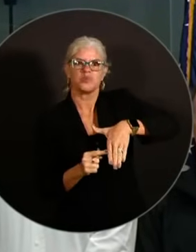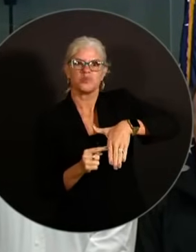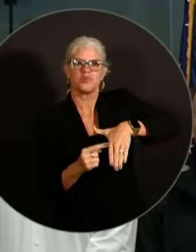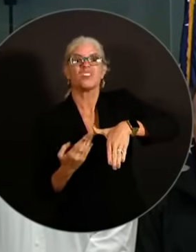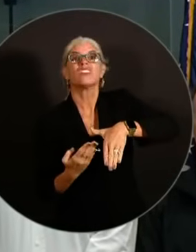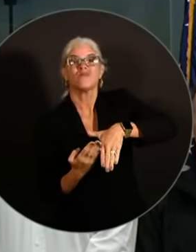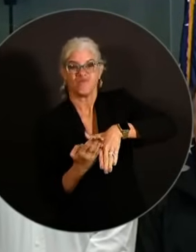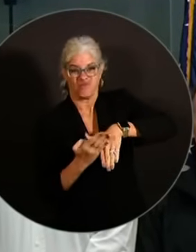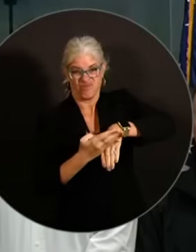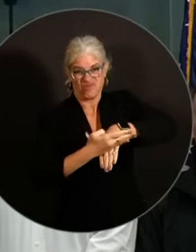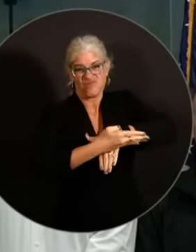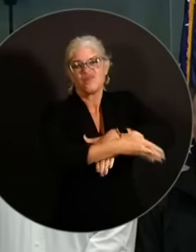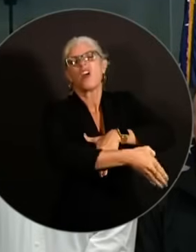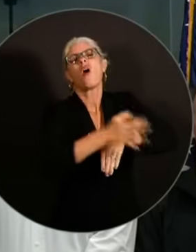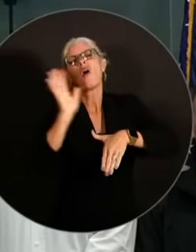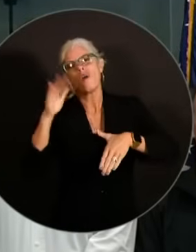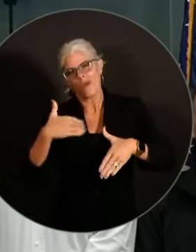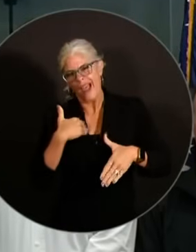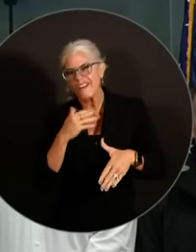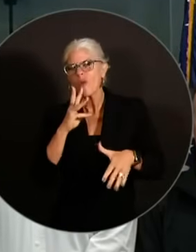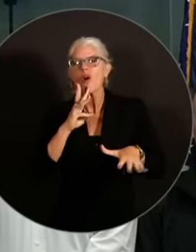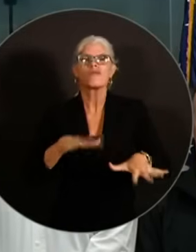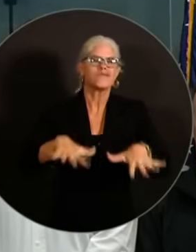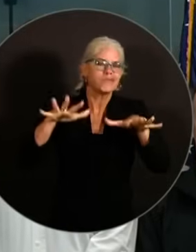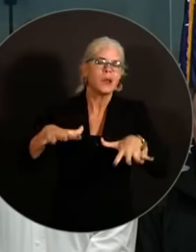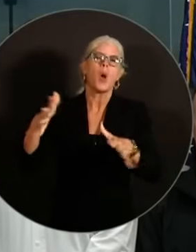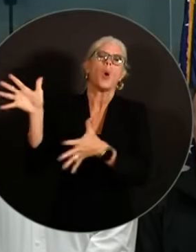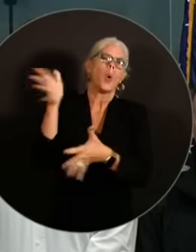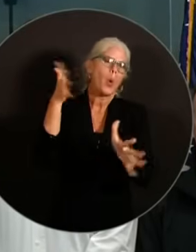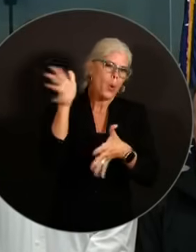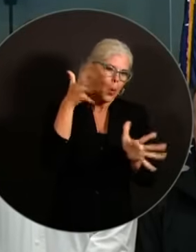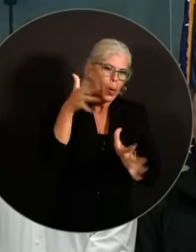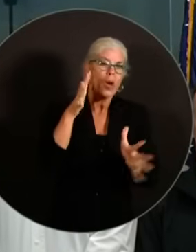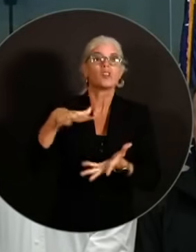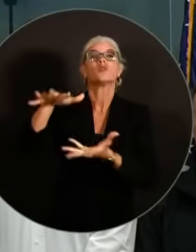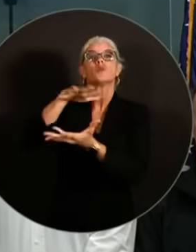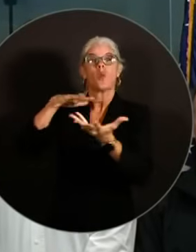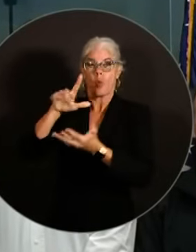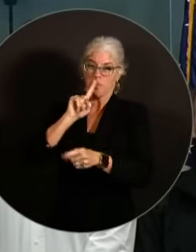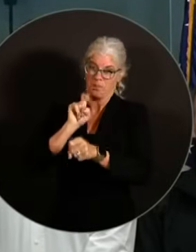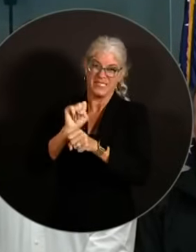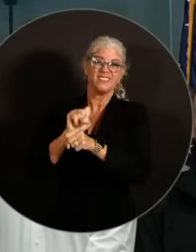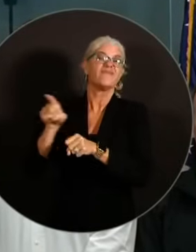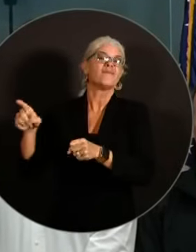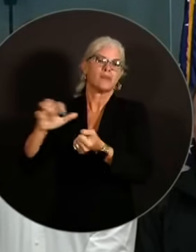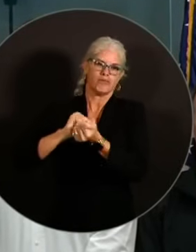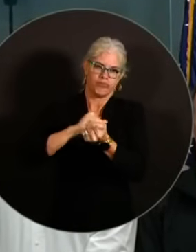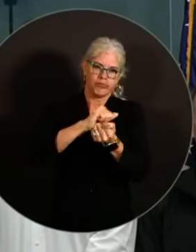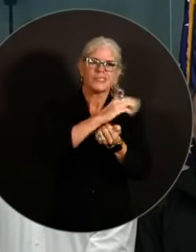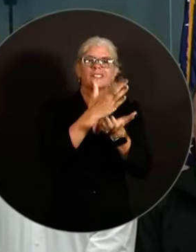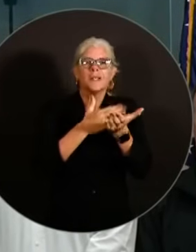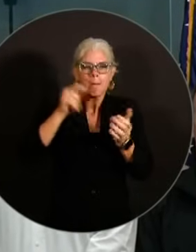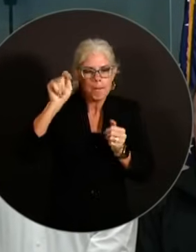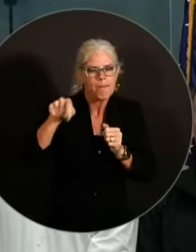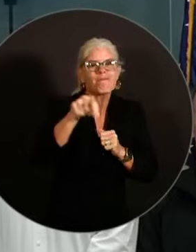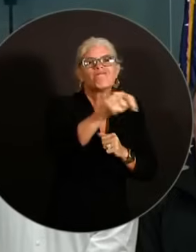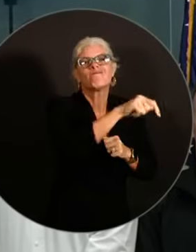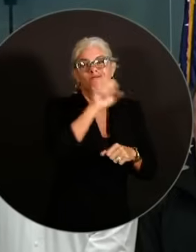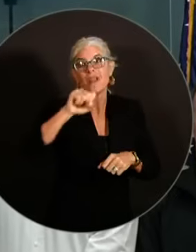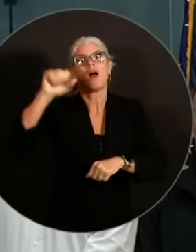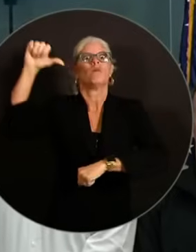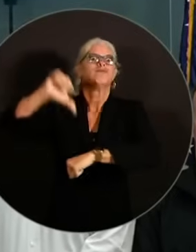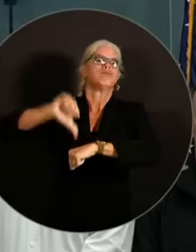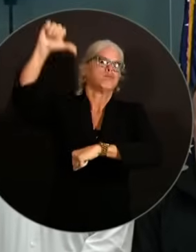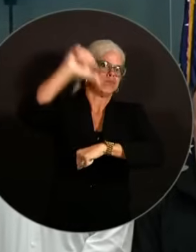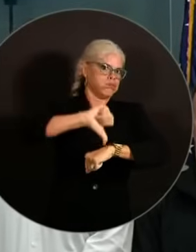significant flooding and damaging winds near its path. The storm did bring much destruction and damage. Tornadoes ravaged